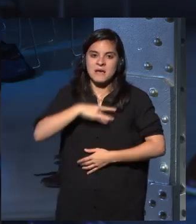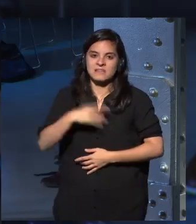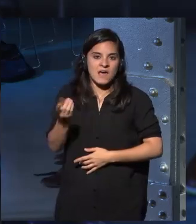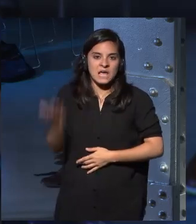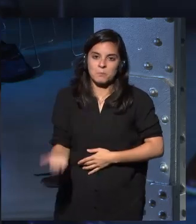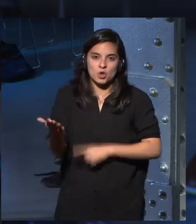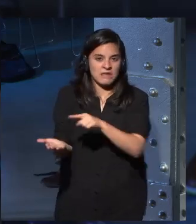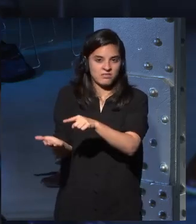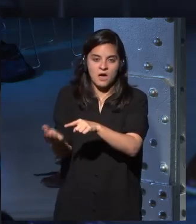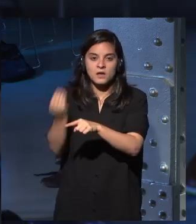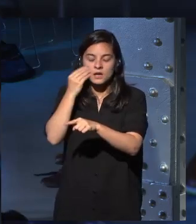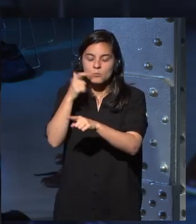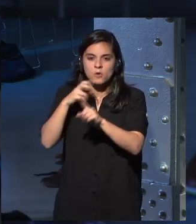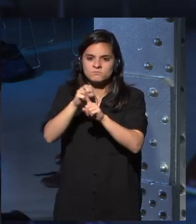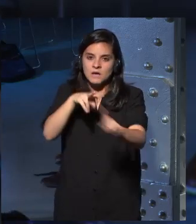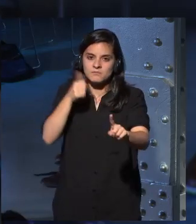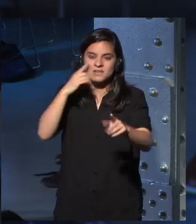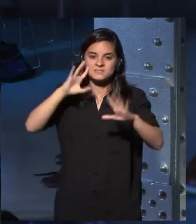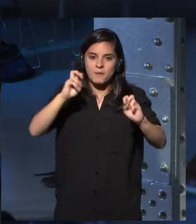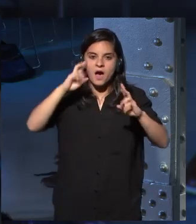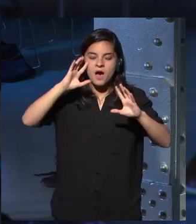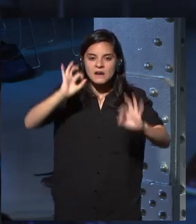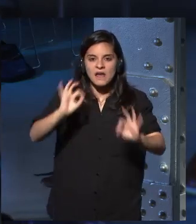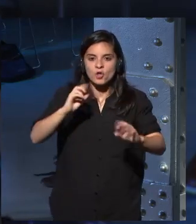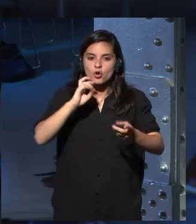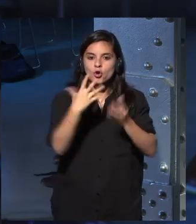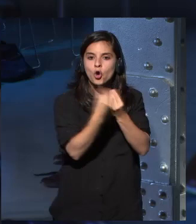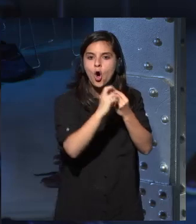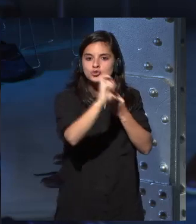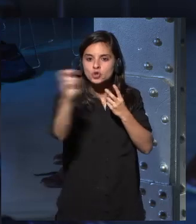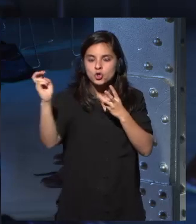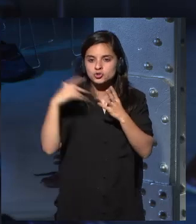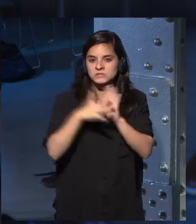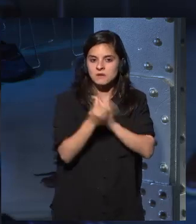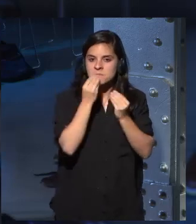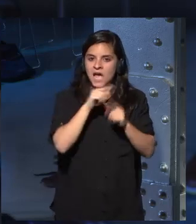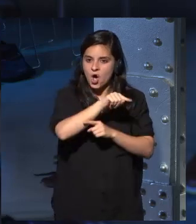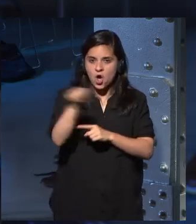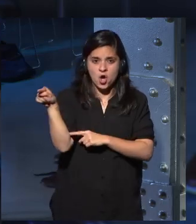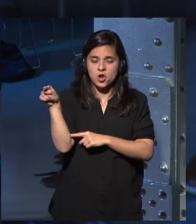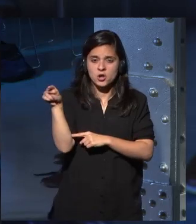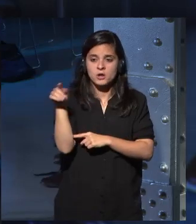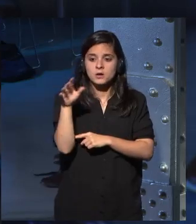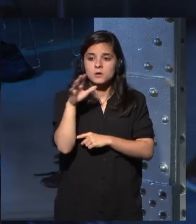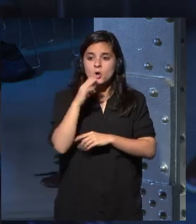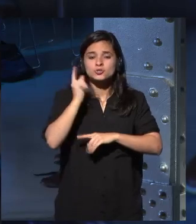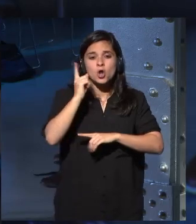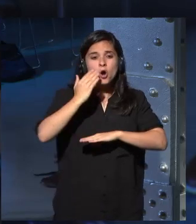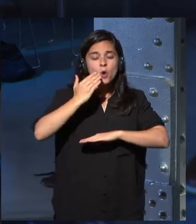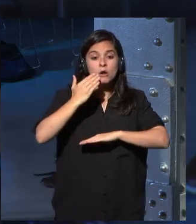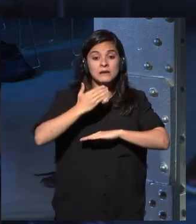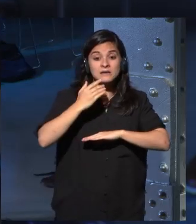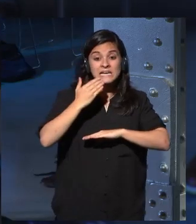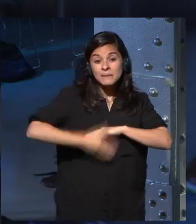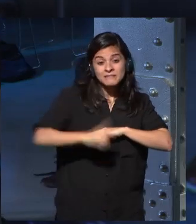people and other beings in general is not only limiting but also potentially destructive.